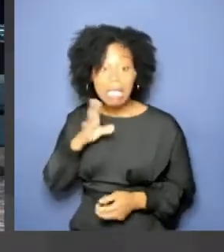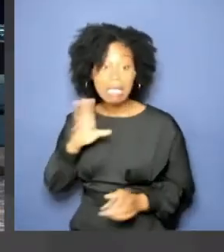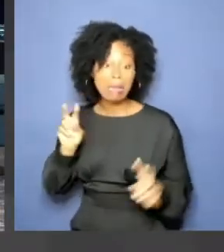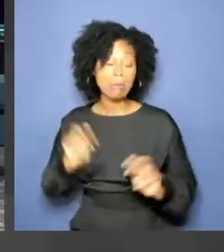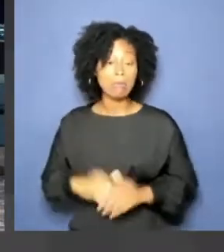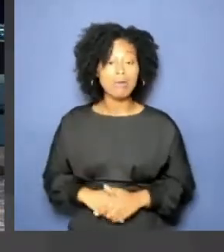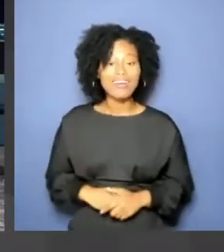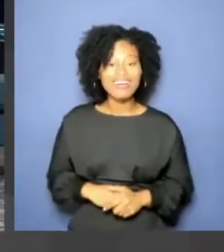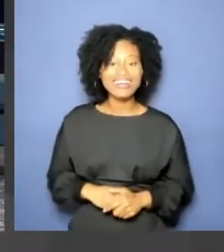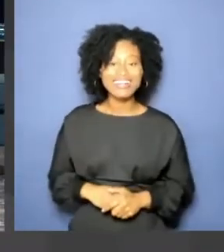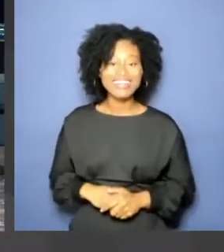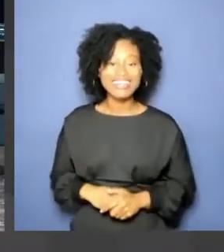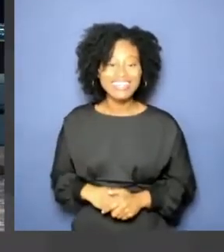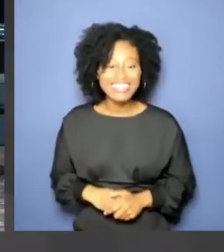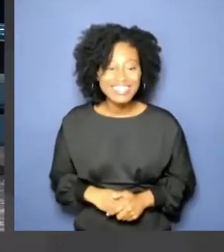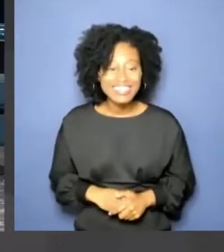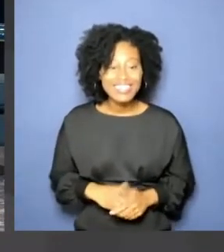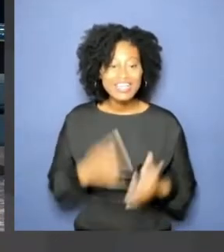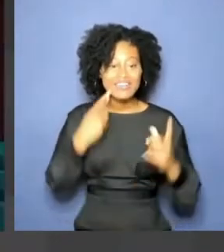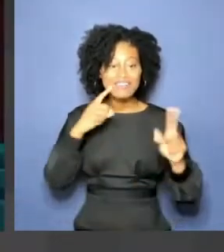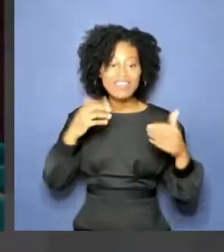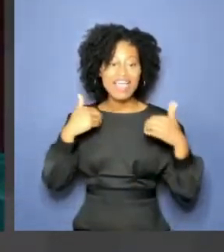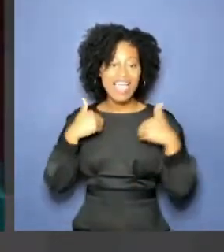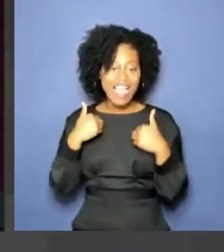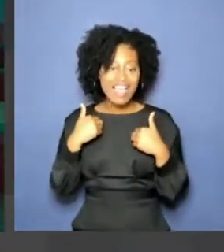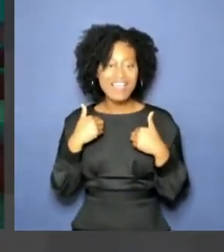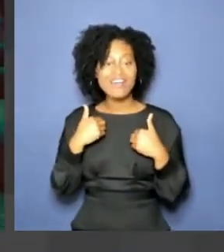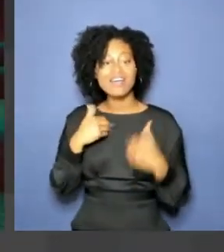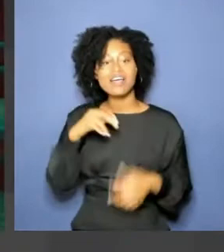To finally have a Nether update.